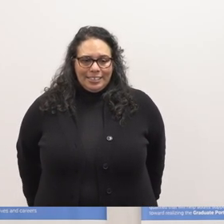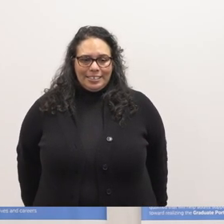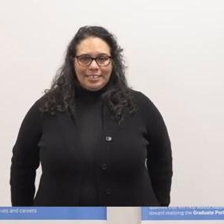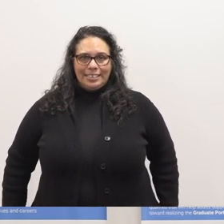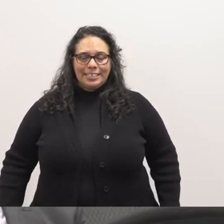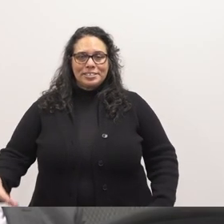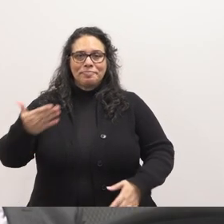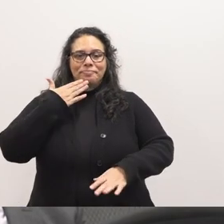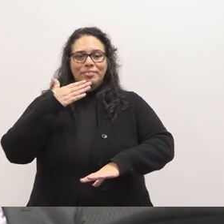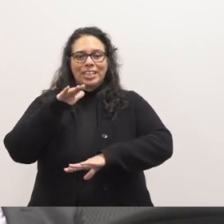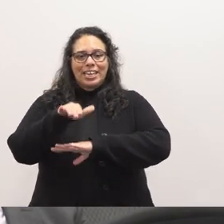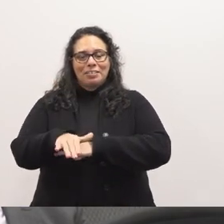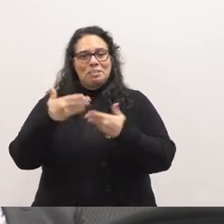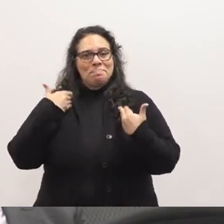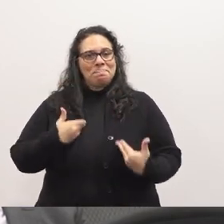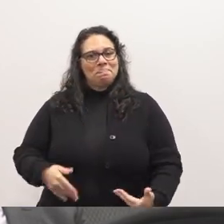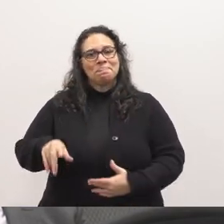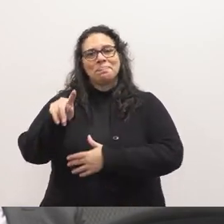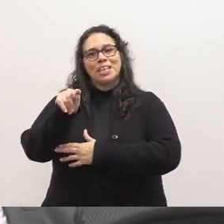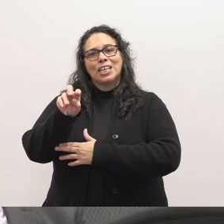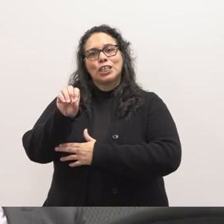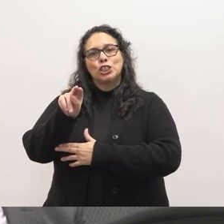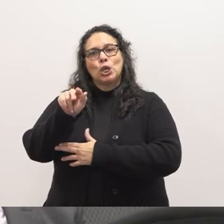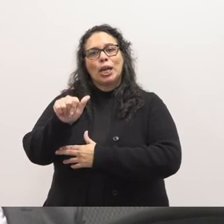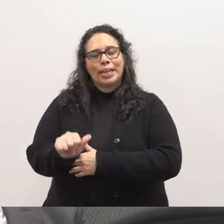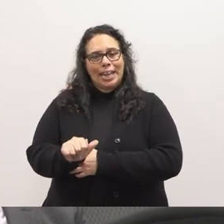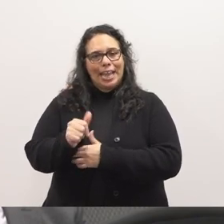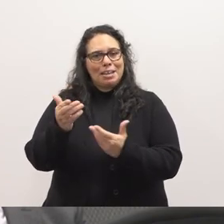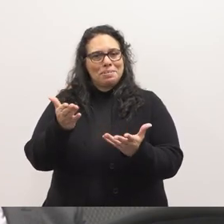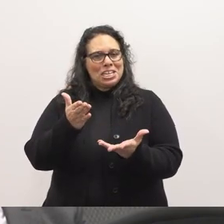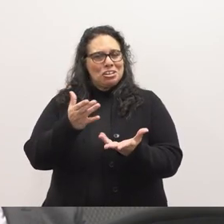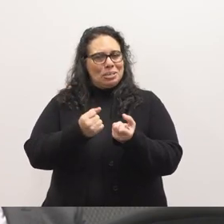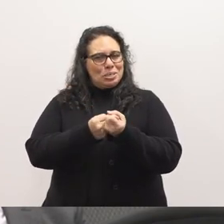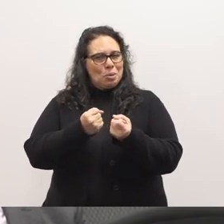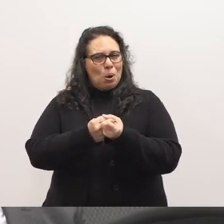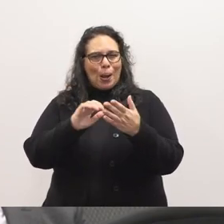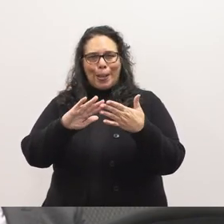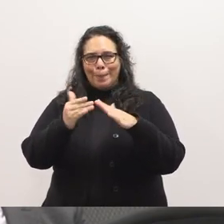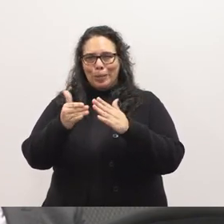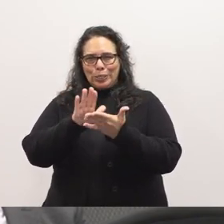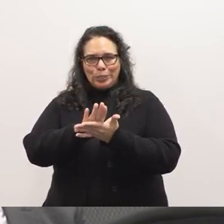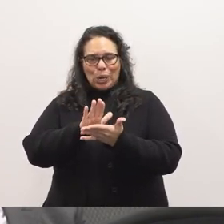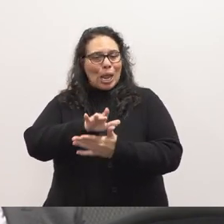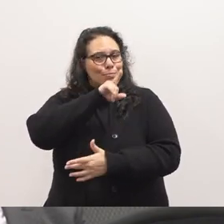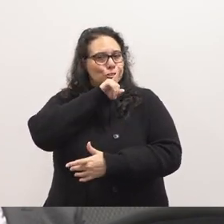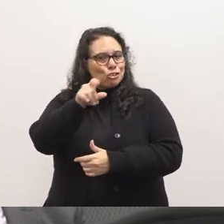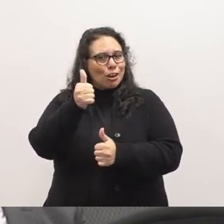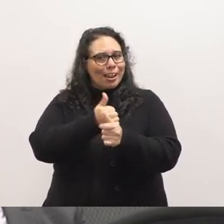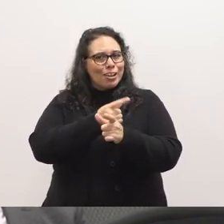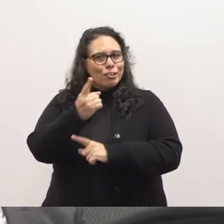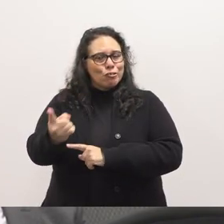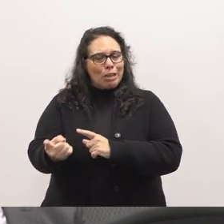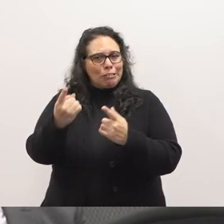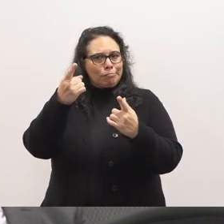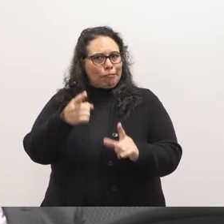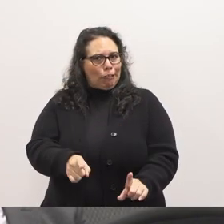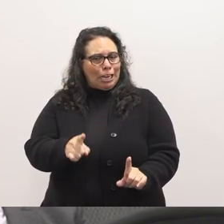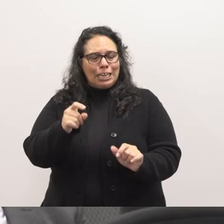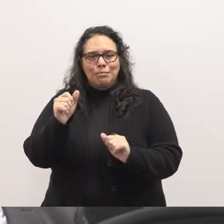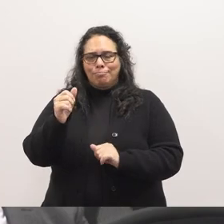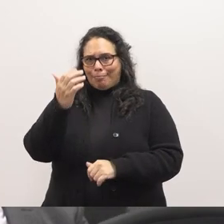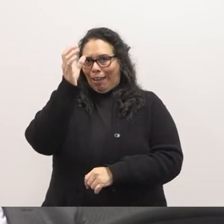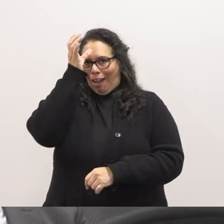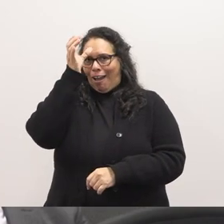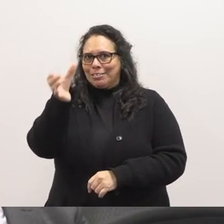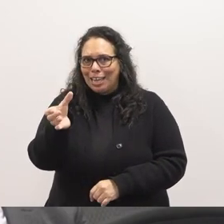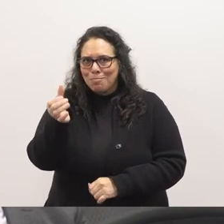Good evening. My name's Tonya, and I'm here in support of community schools. I'm sure everyone agrees that in concept, all schools should be community